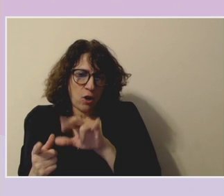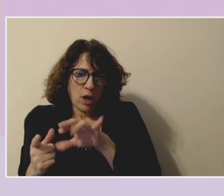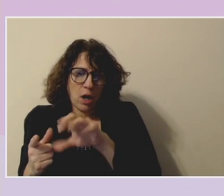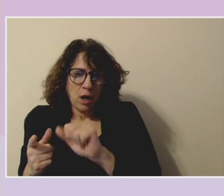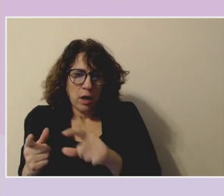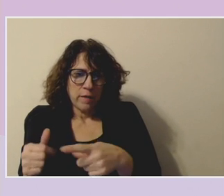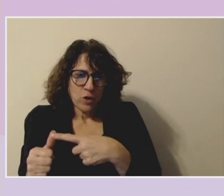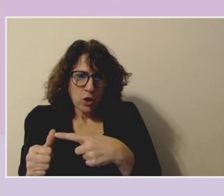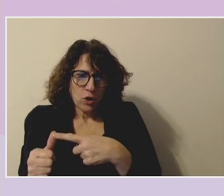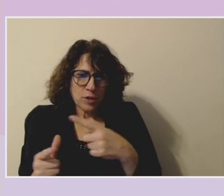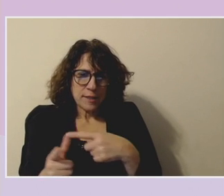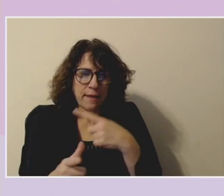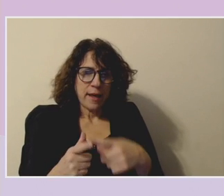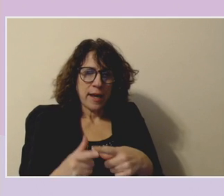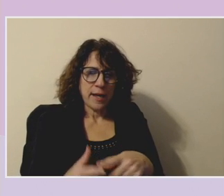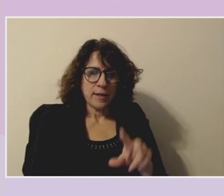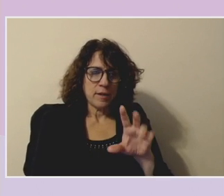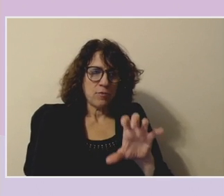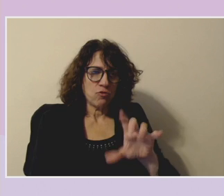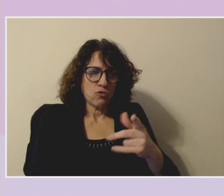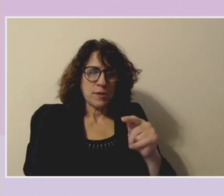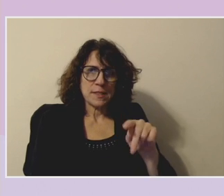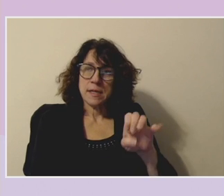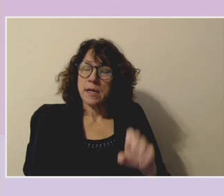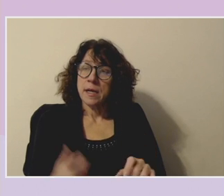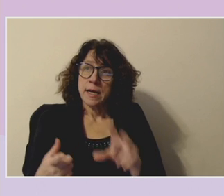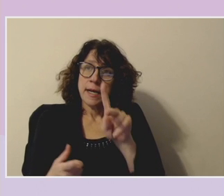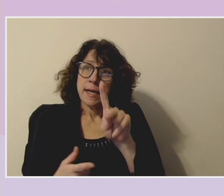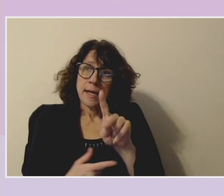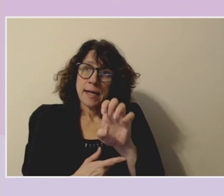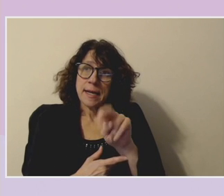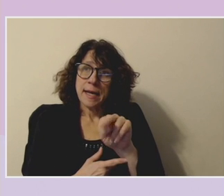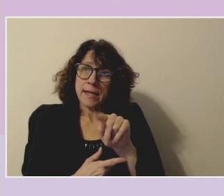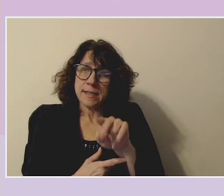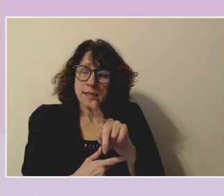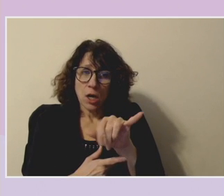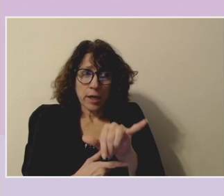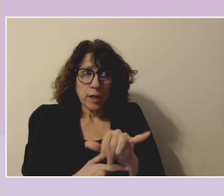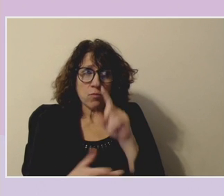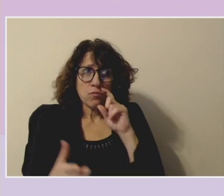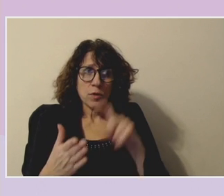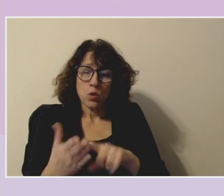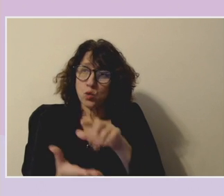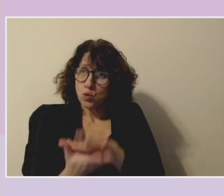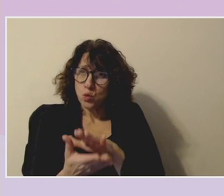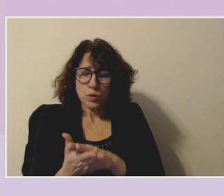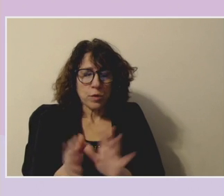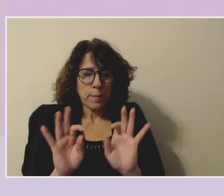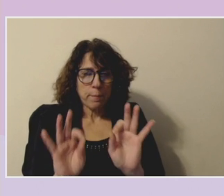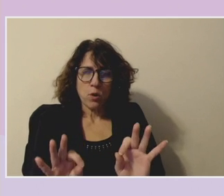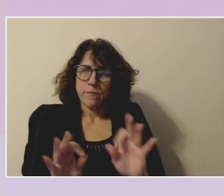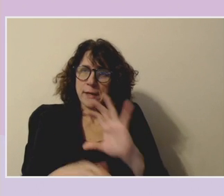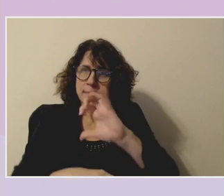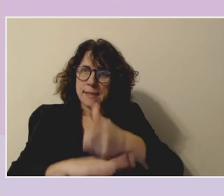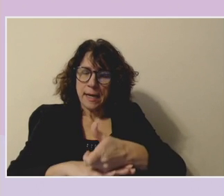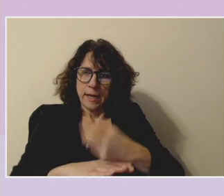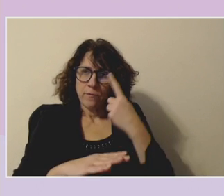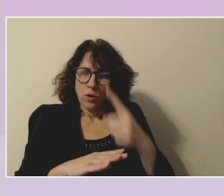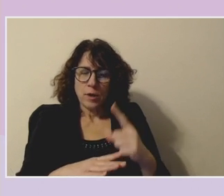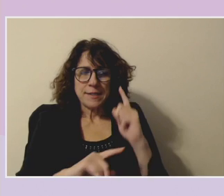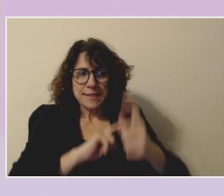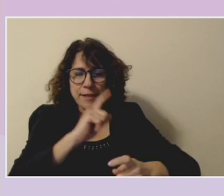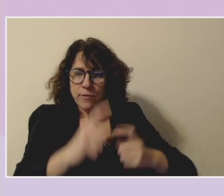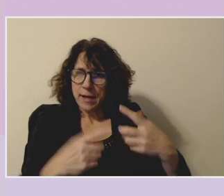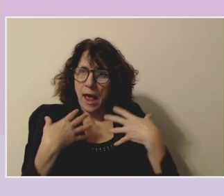Thank you. In Kentucky, we've recognized that schools are an ideal setting for delivering health services, as